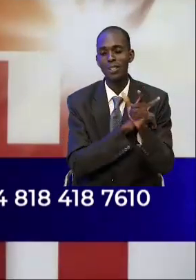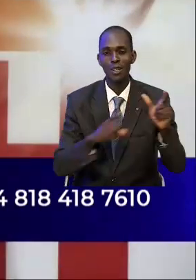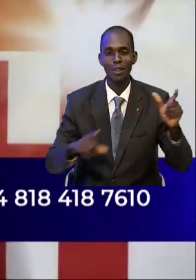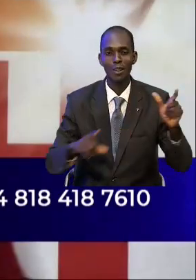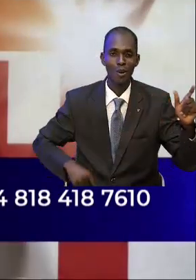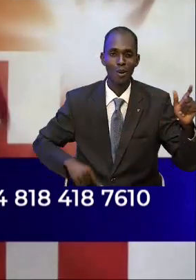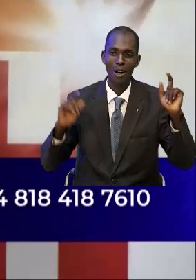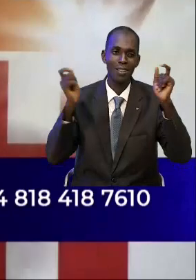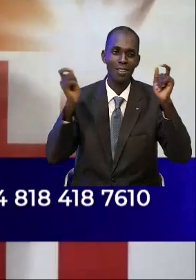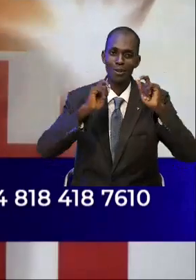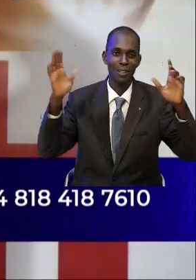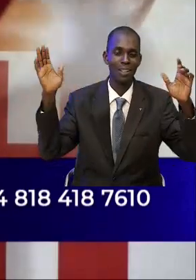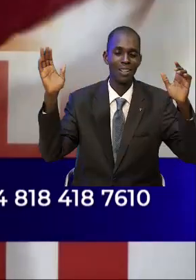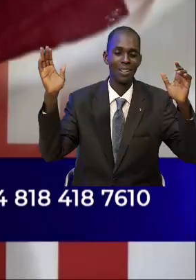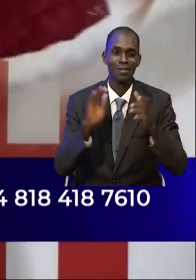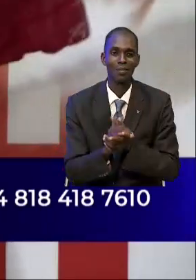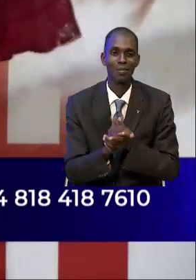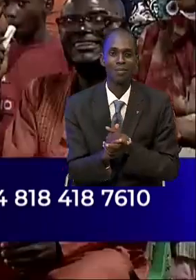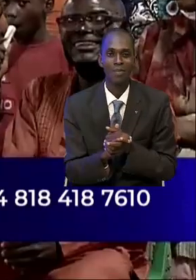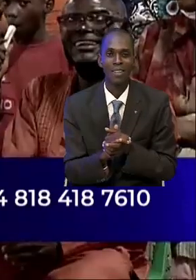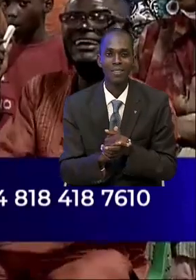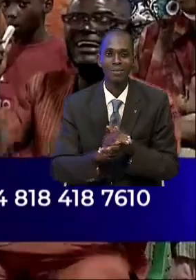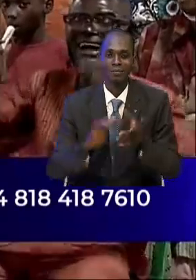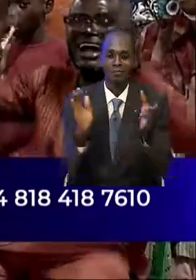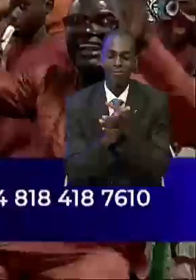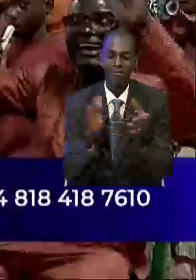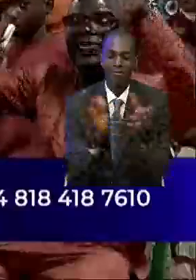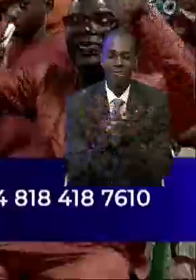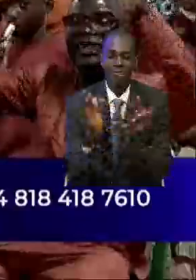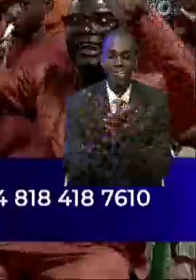do anything. Praise the Lord!